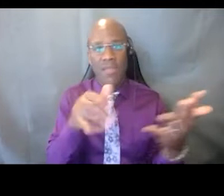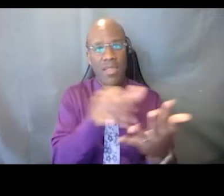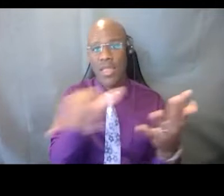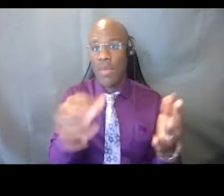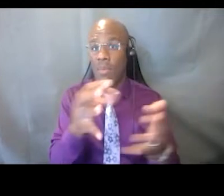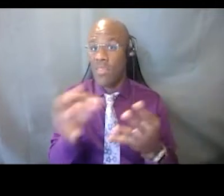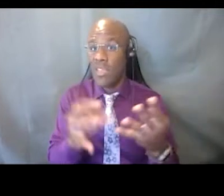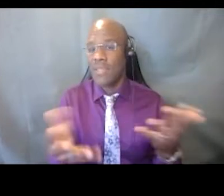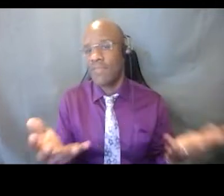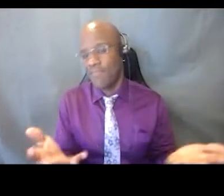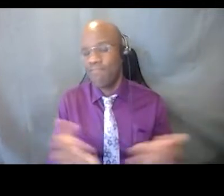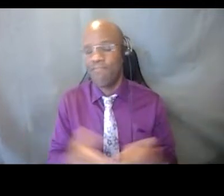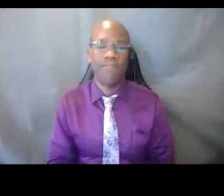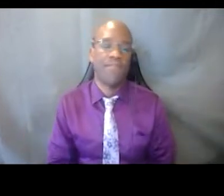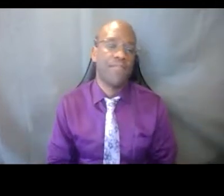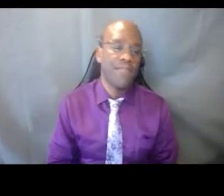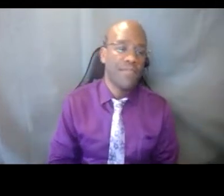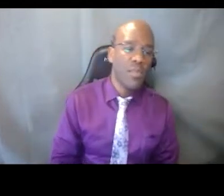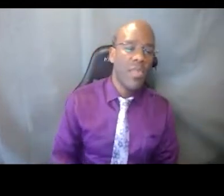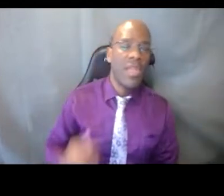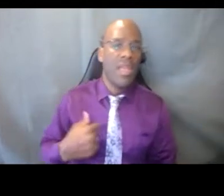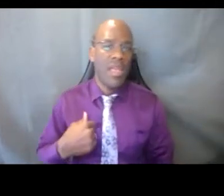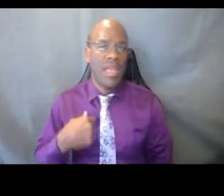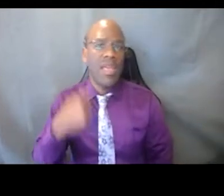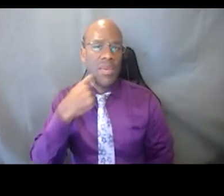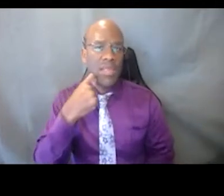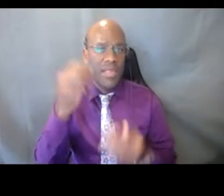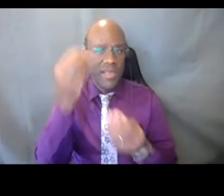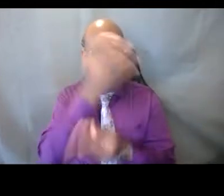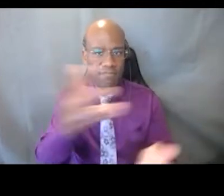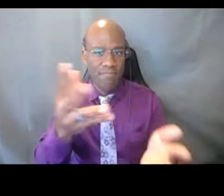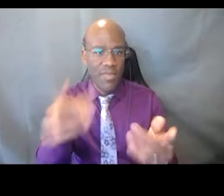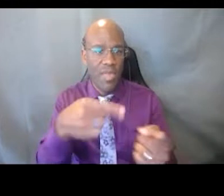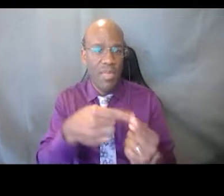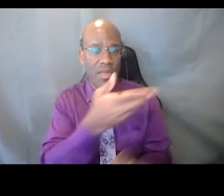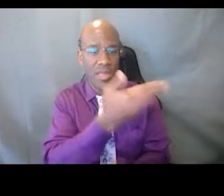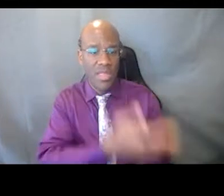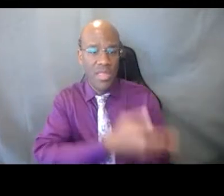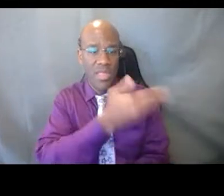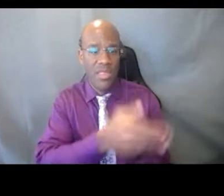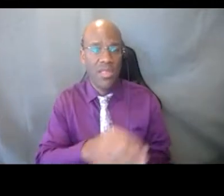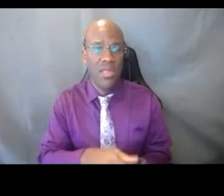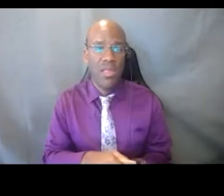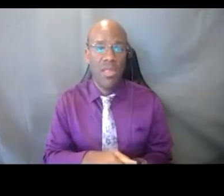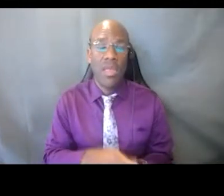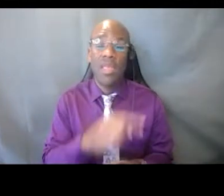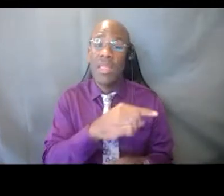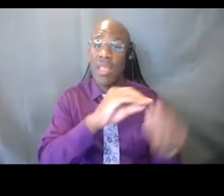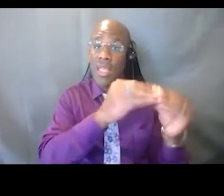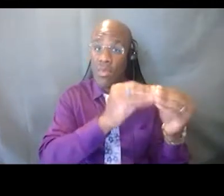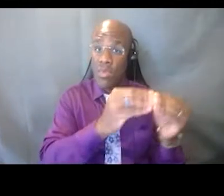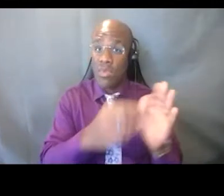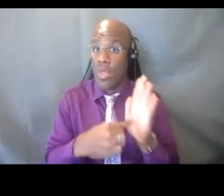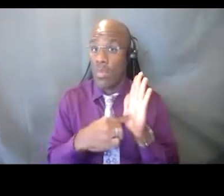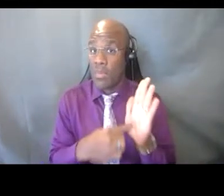So, as you know, and as I stated, this is a qualitative study. So these numbers and this graph is only to